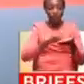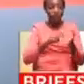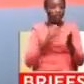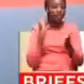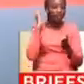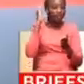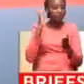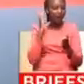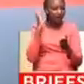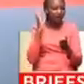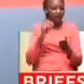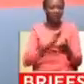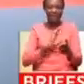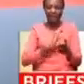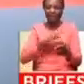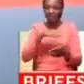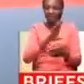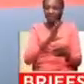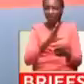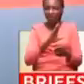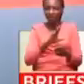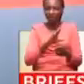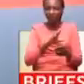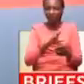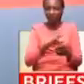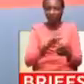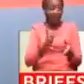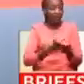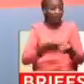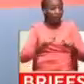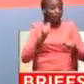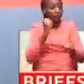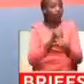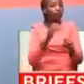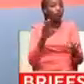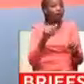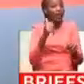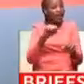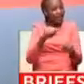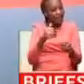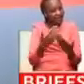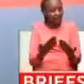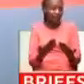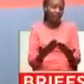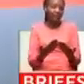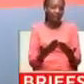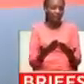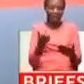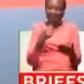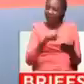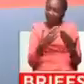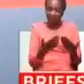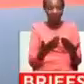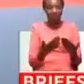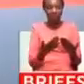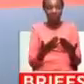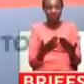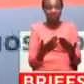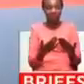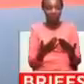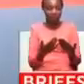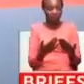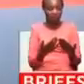integrity. You're willing to do anything to get in. So usually it will be some crazy sexual